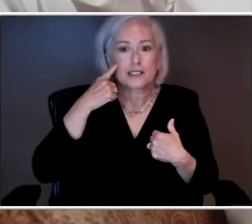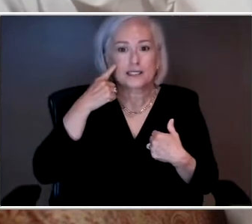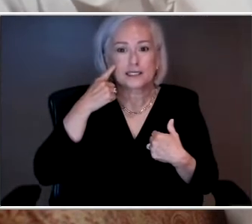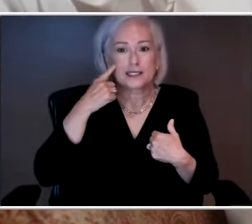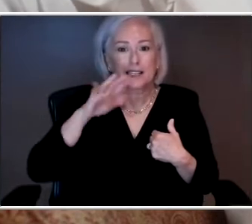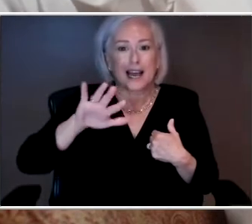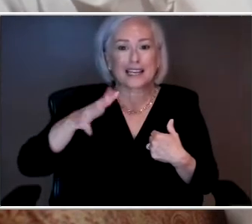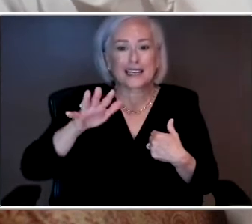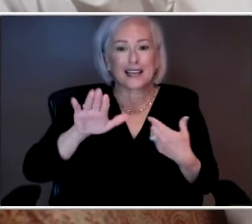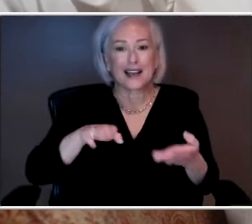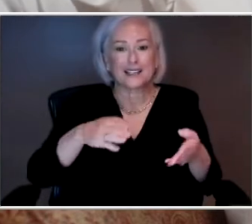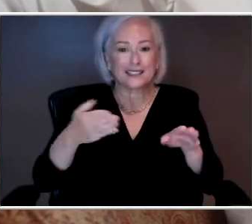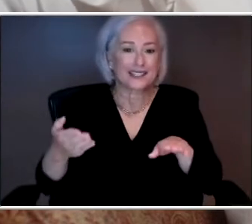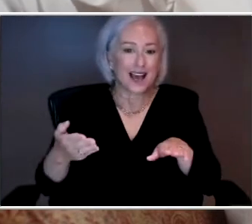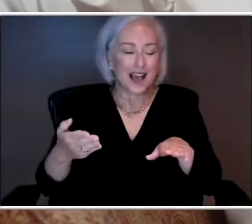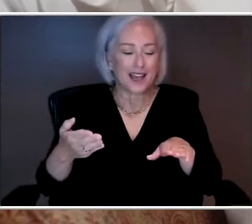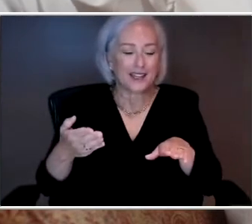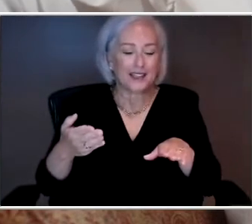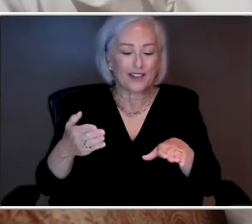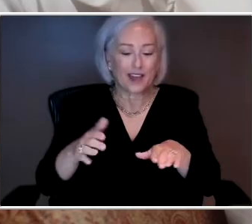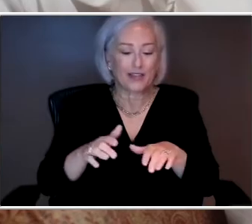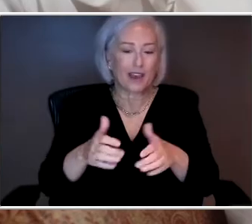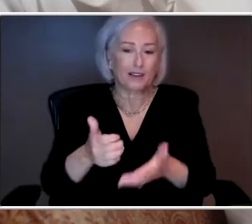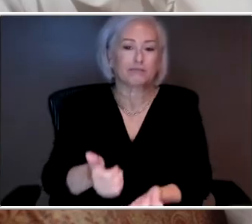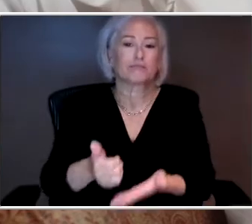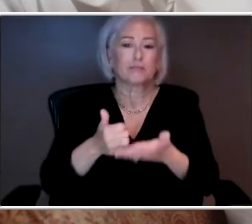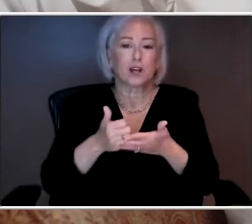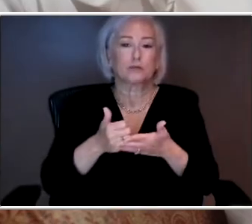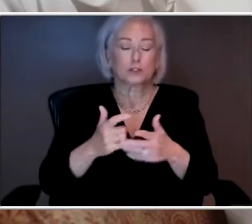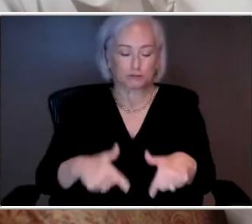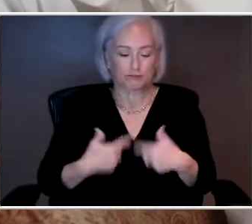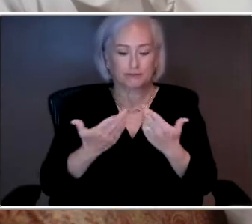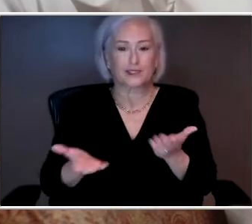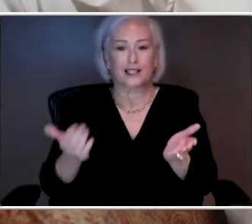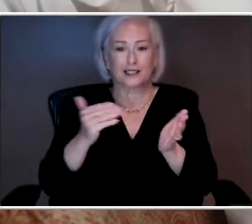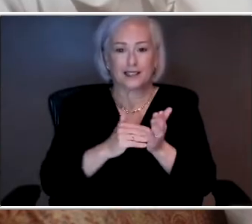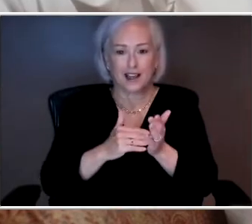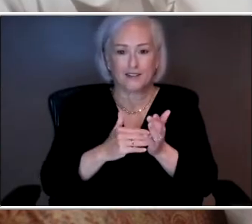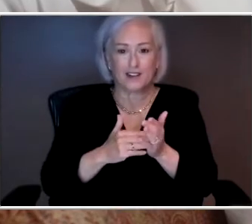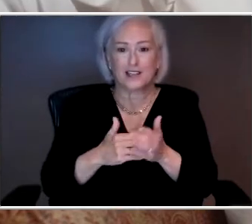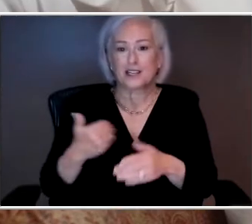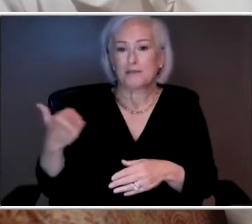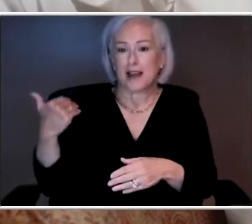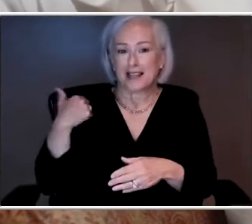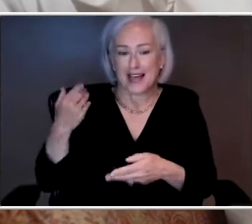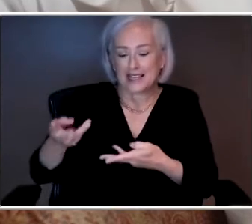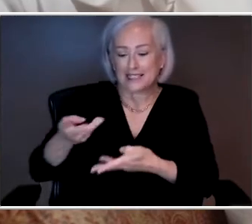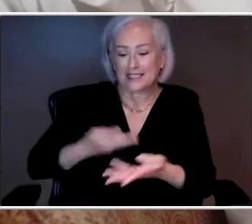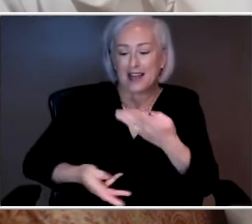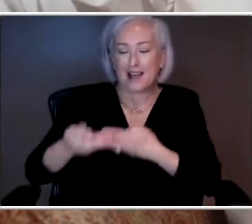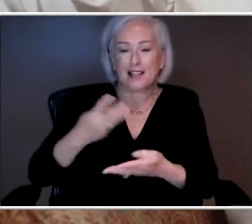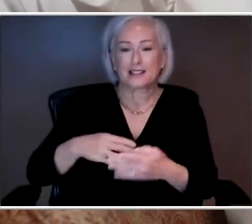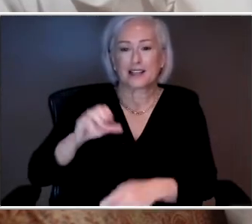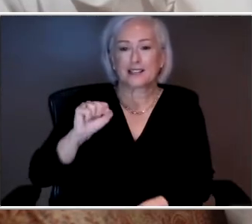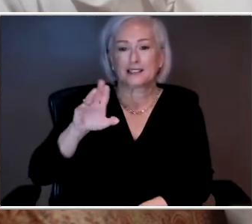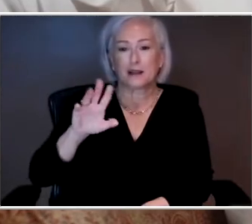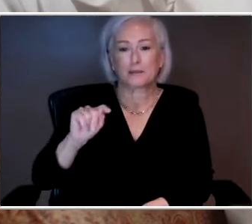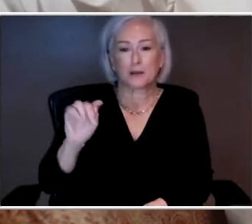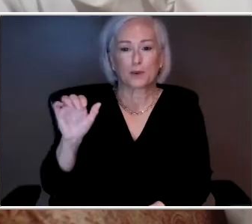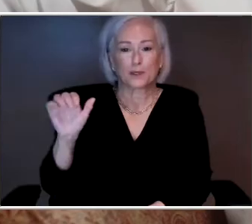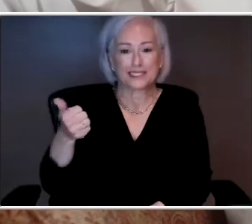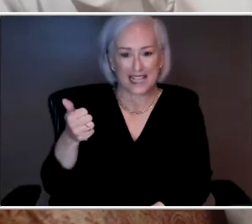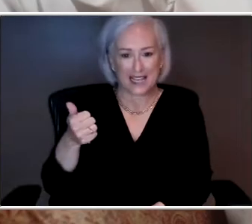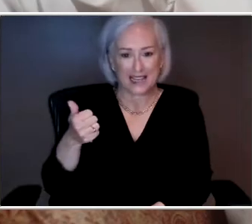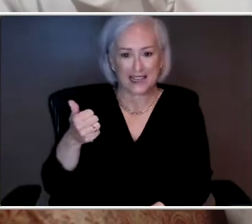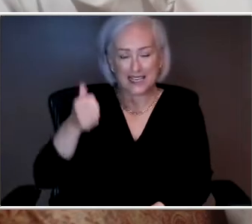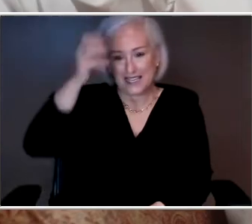back. My last dialysis was September the 10th at KU, and the fellow that was hooking me up, he